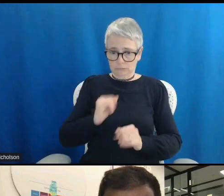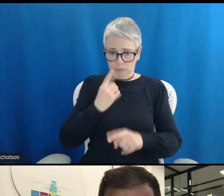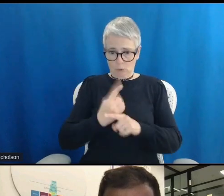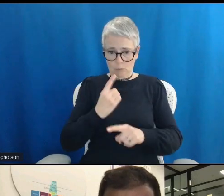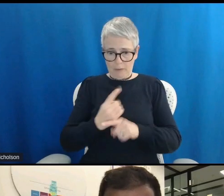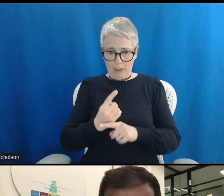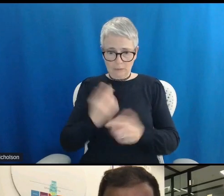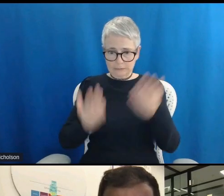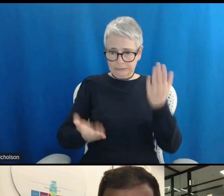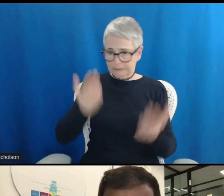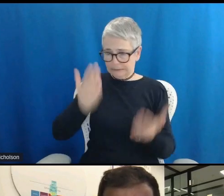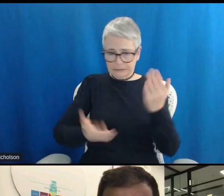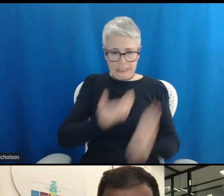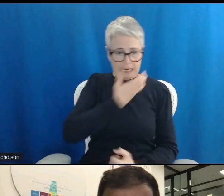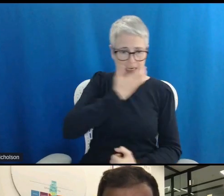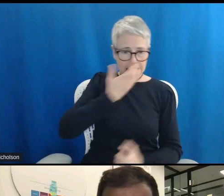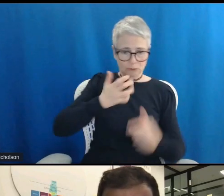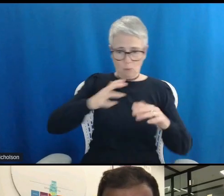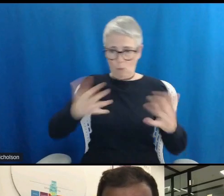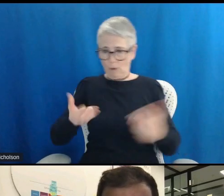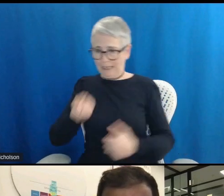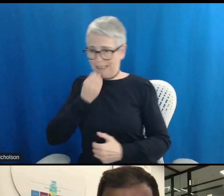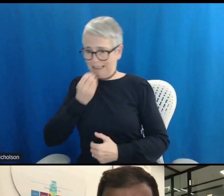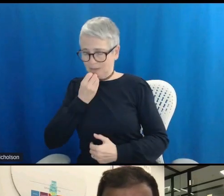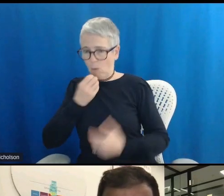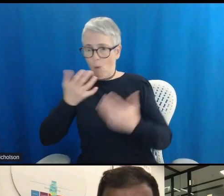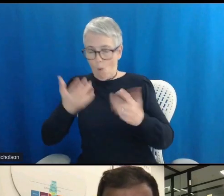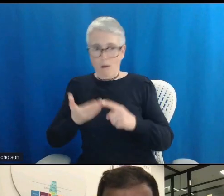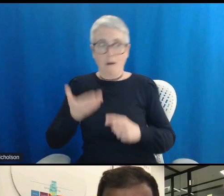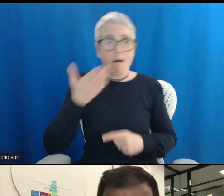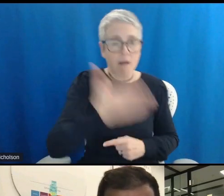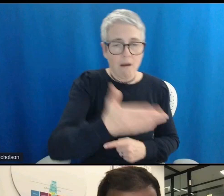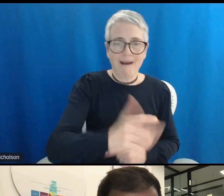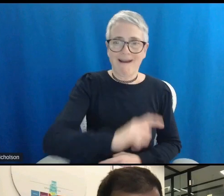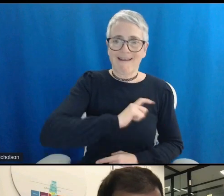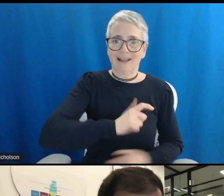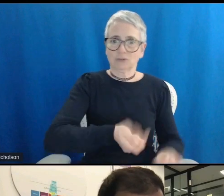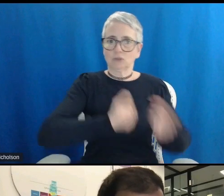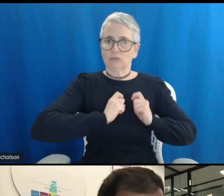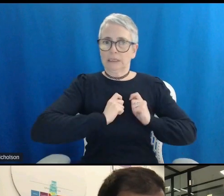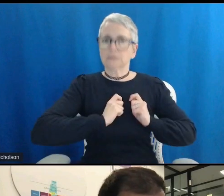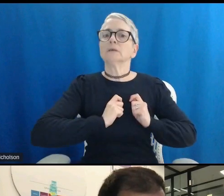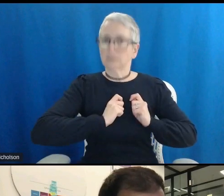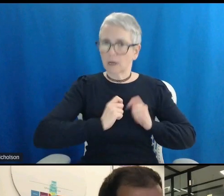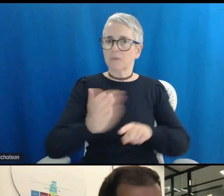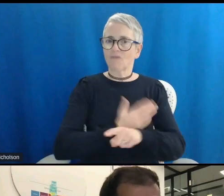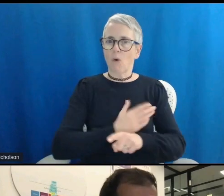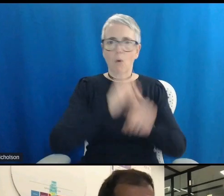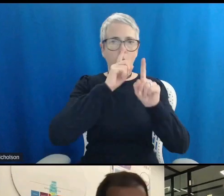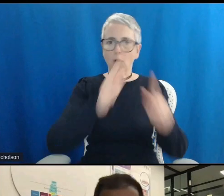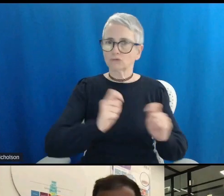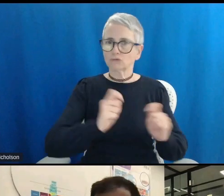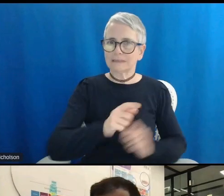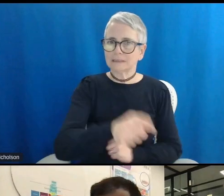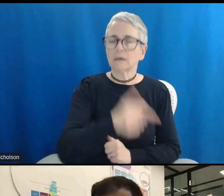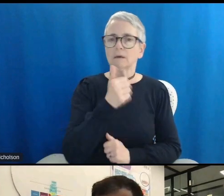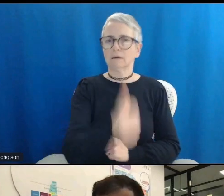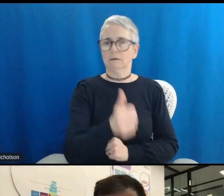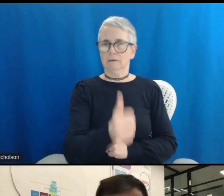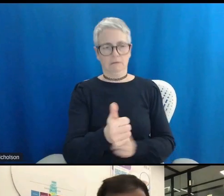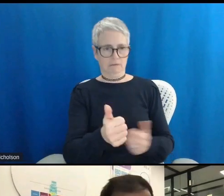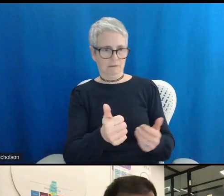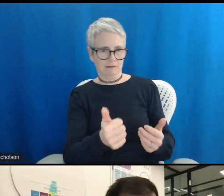maybe they get their cancer treated that, you know, before it becomes untreatable, what's the return on